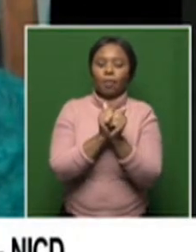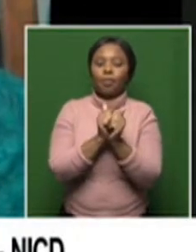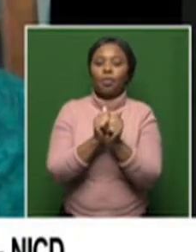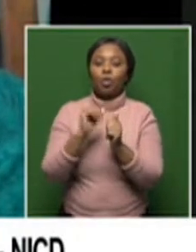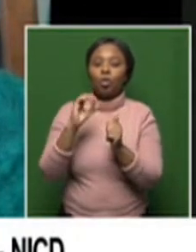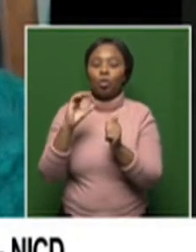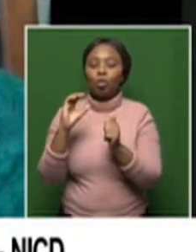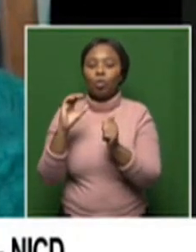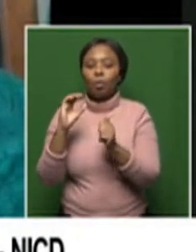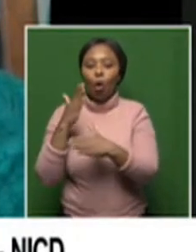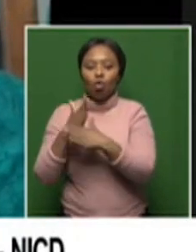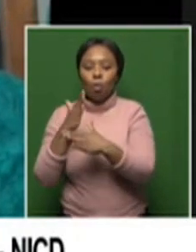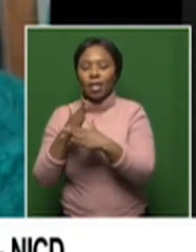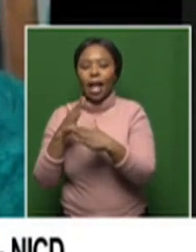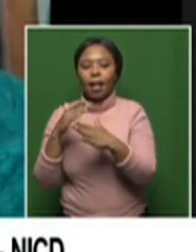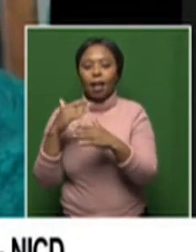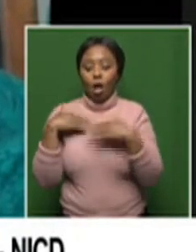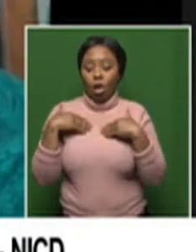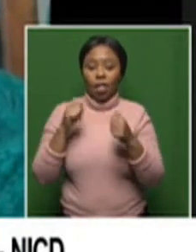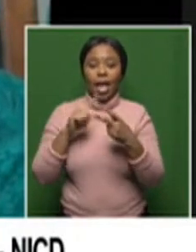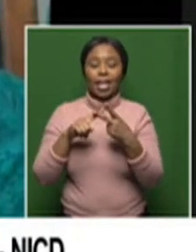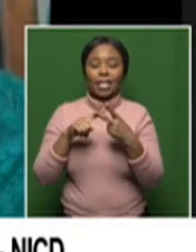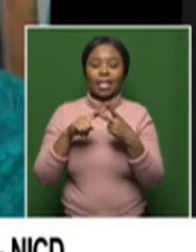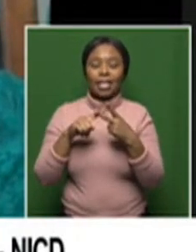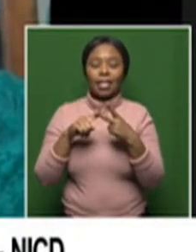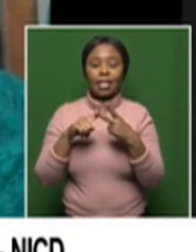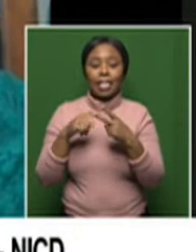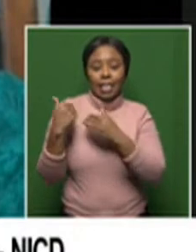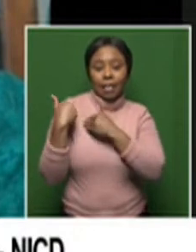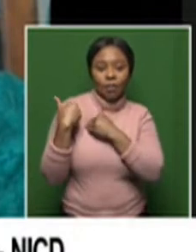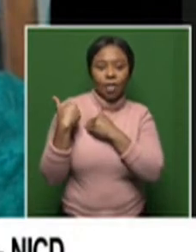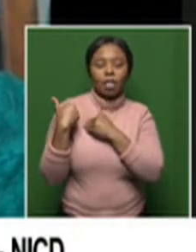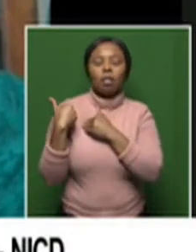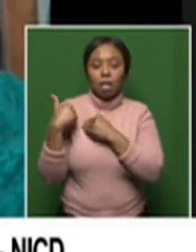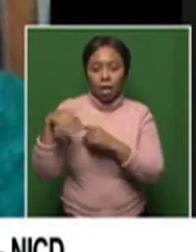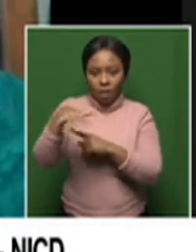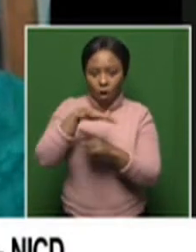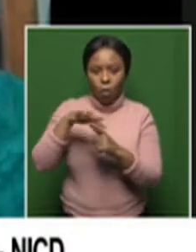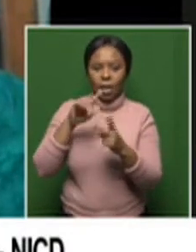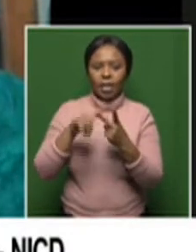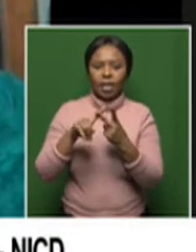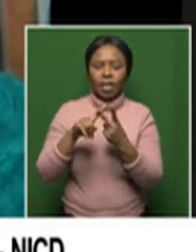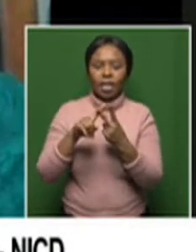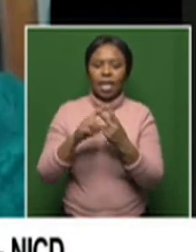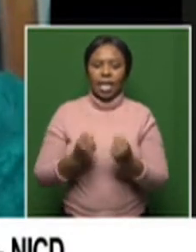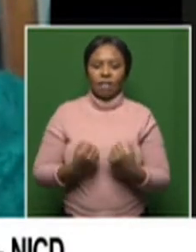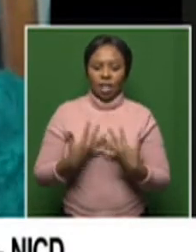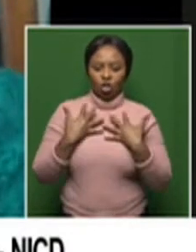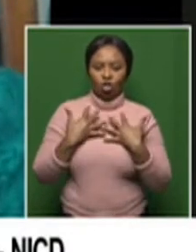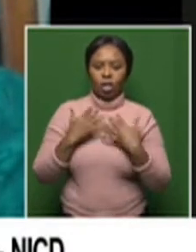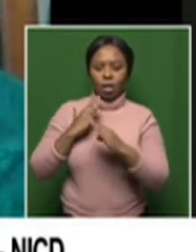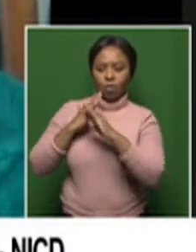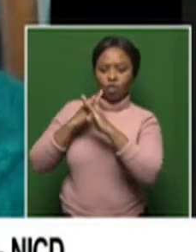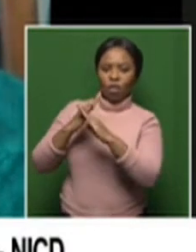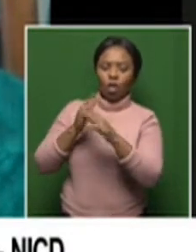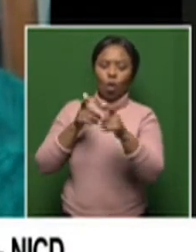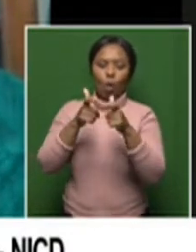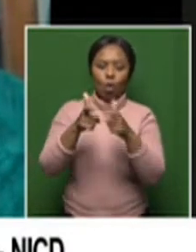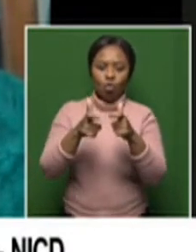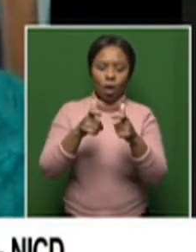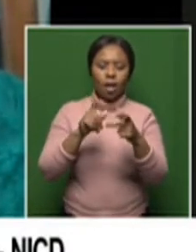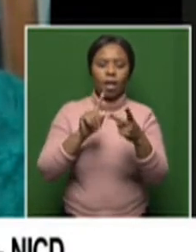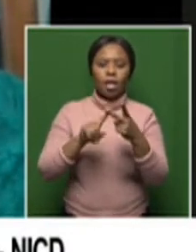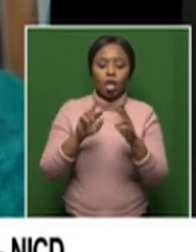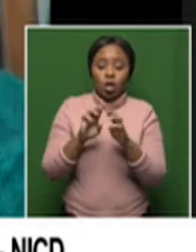as well, in terms of our environment, like environments as well. Infection, prevention and control, and human